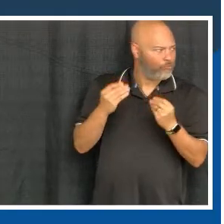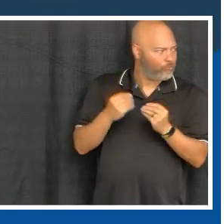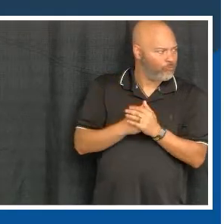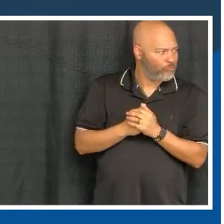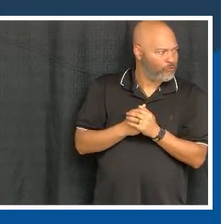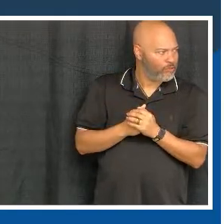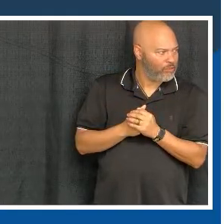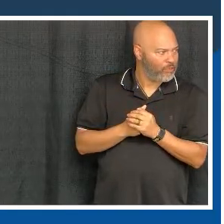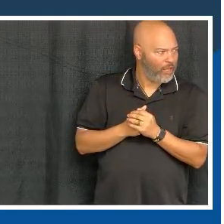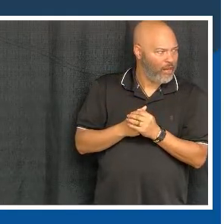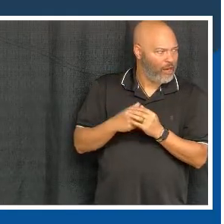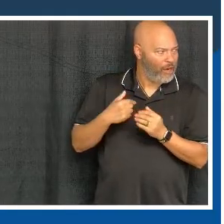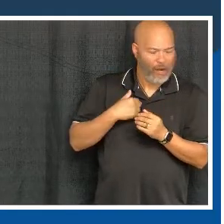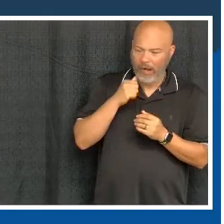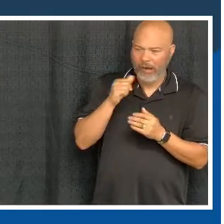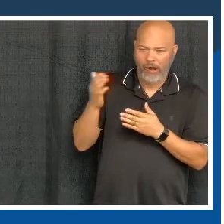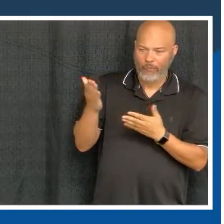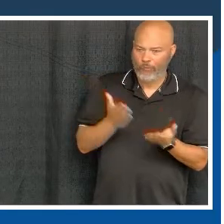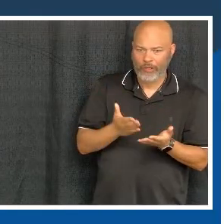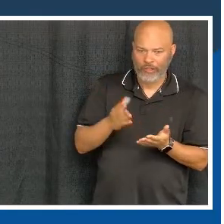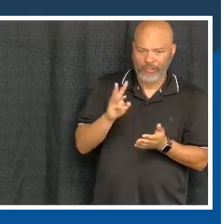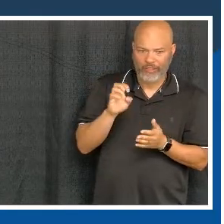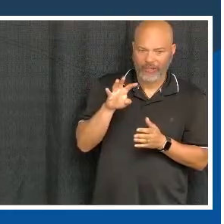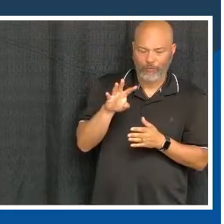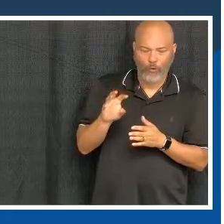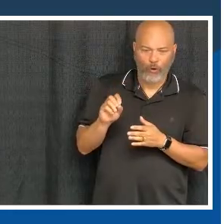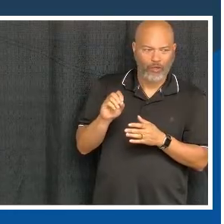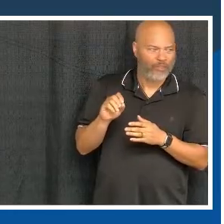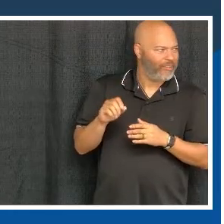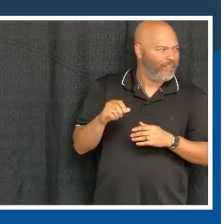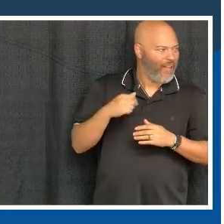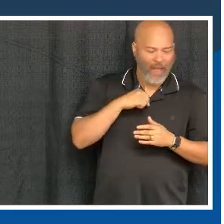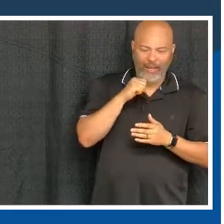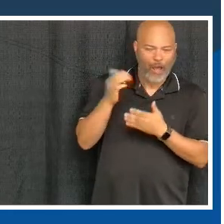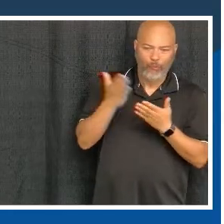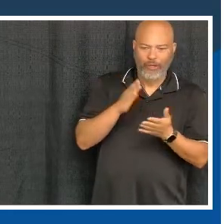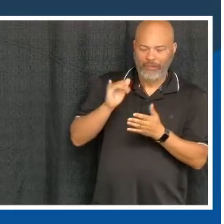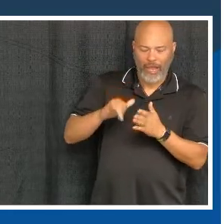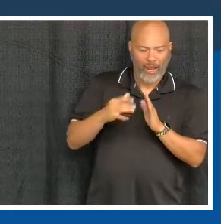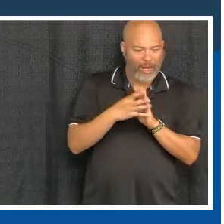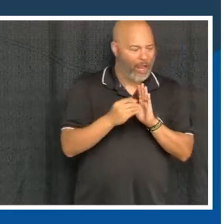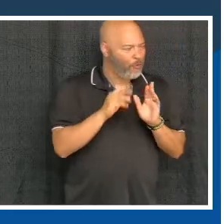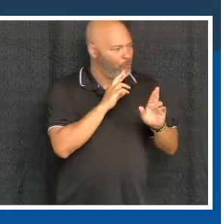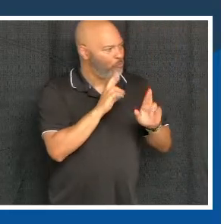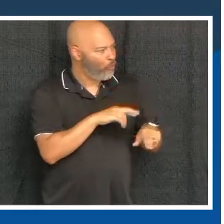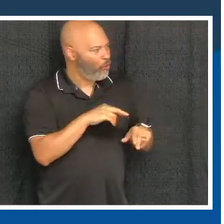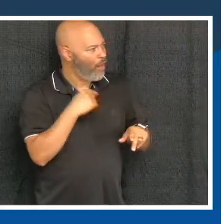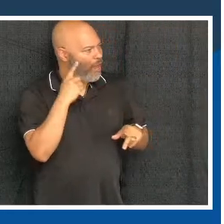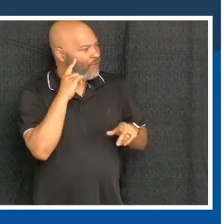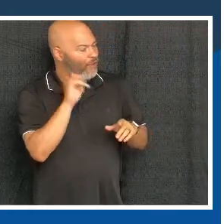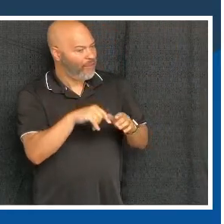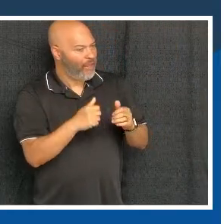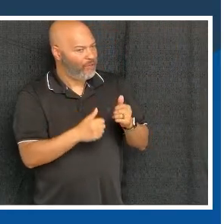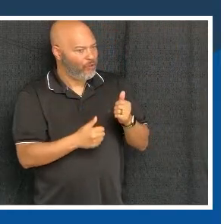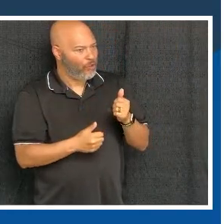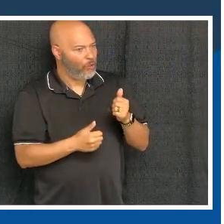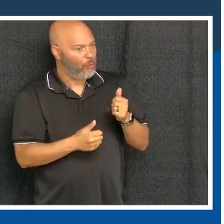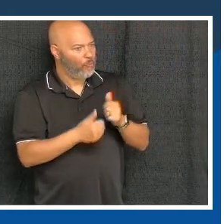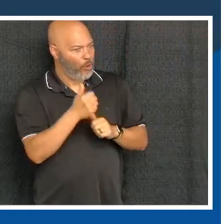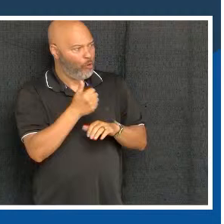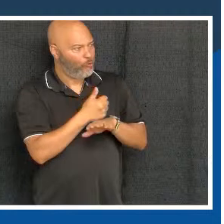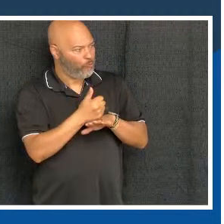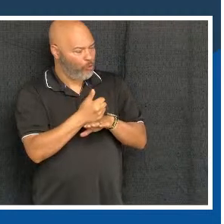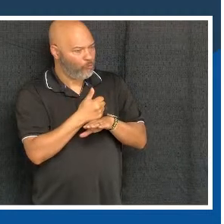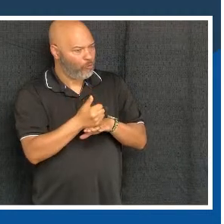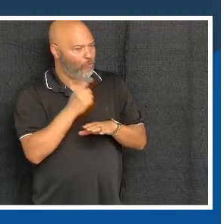not looking at the copy and I didn't bring the 600-page traffic I report don't with blame me. you. But I assume those are the peak hour Yep. degradation